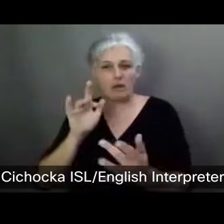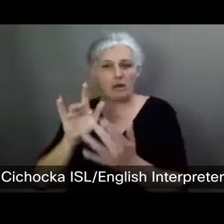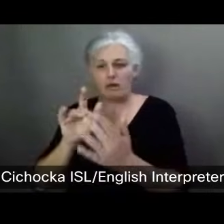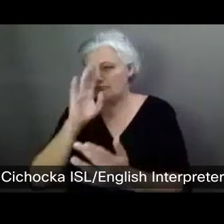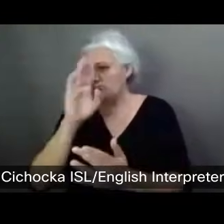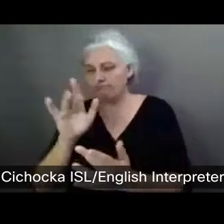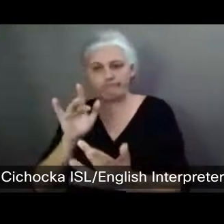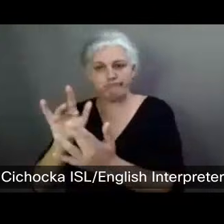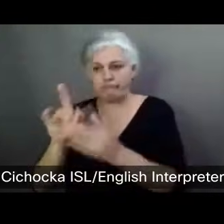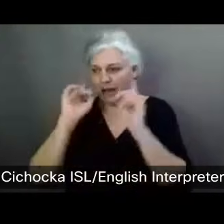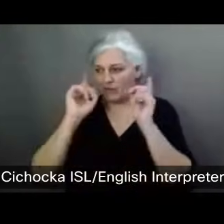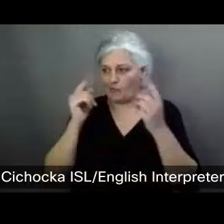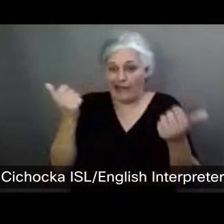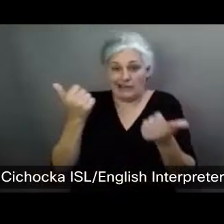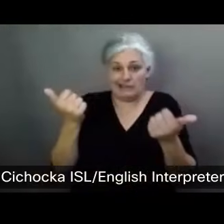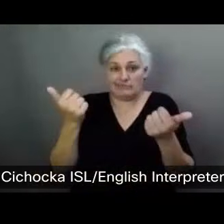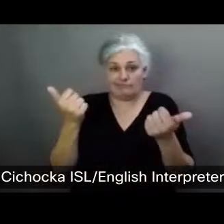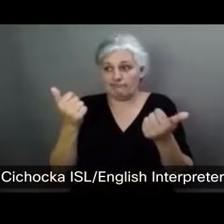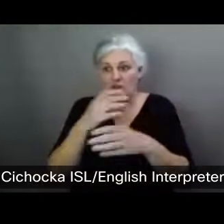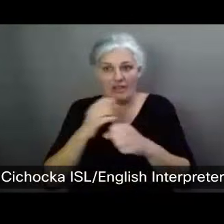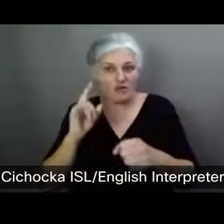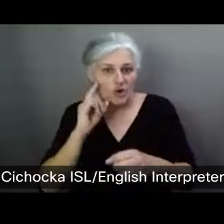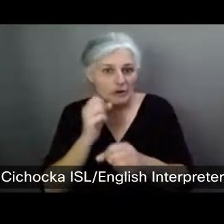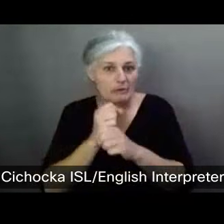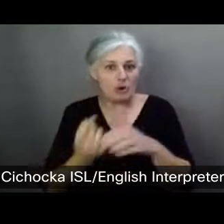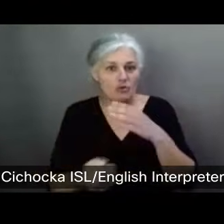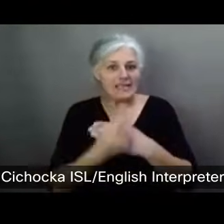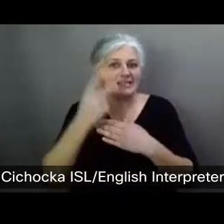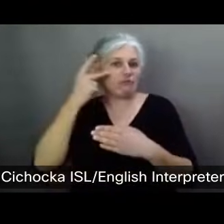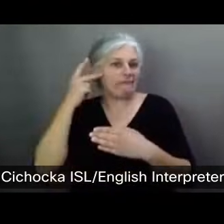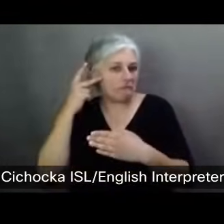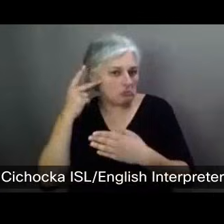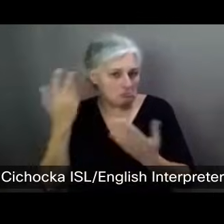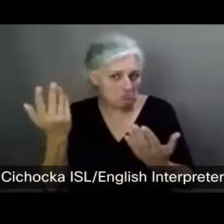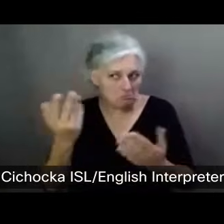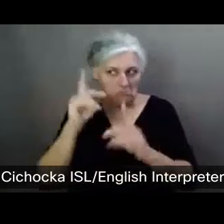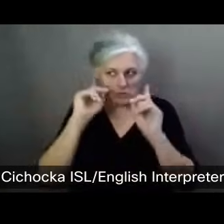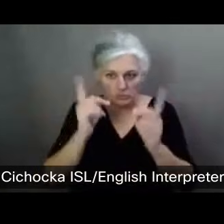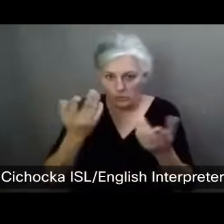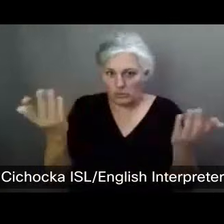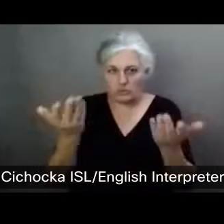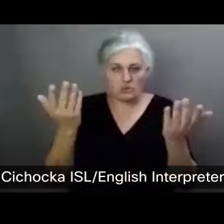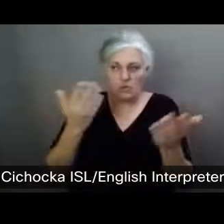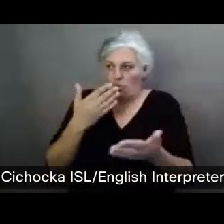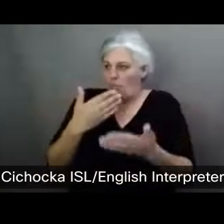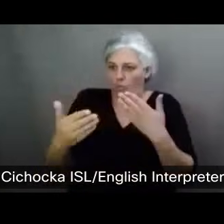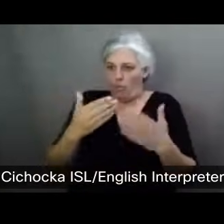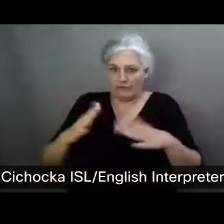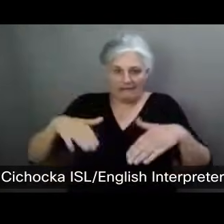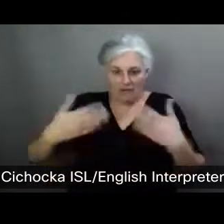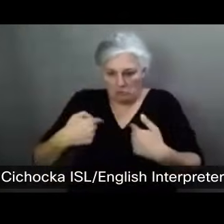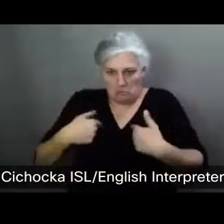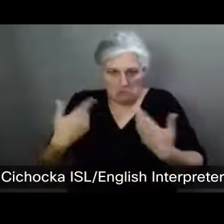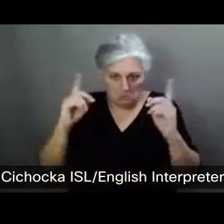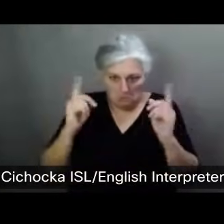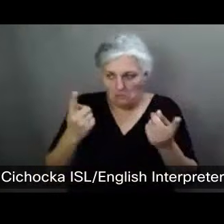wasn't aware of anything. I had never heard of incident reviews. I didn't know what was available to me. I mean, I